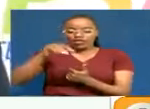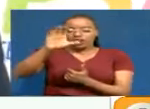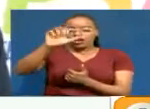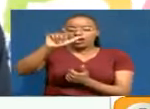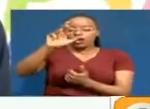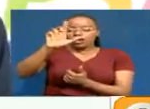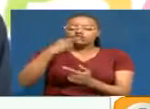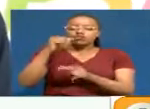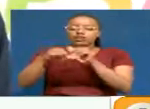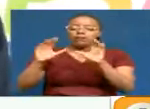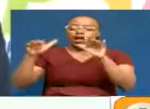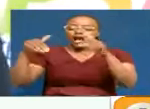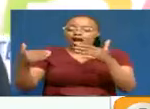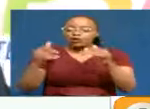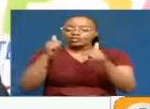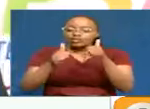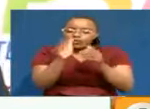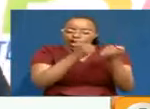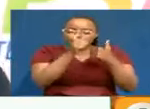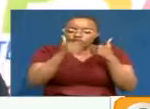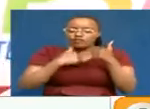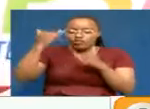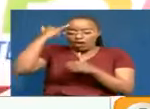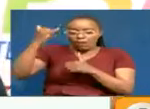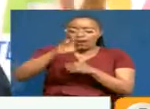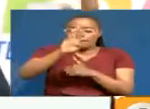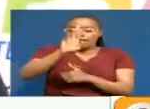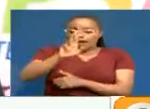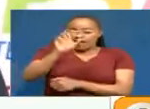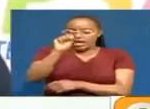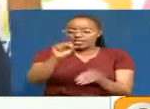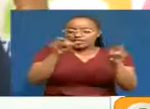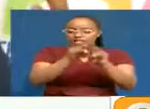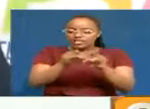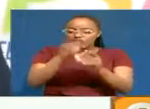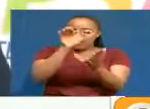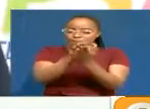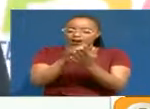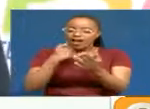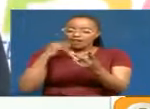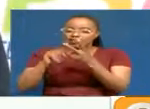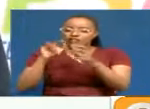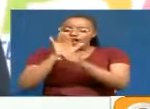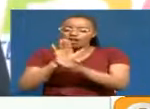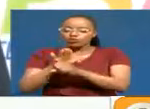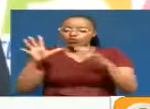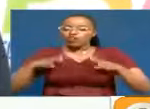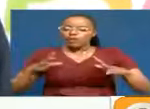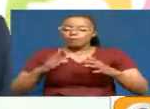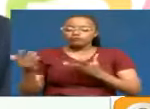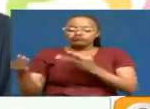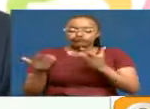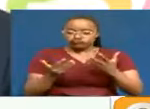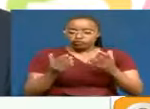a lot about the Companies Act and how long it took. You can imagine BRS is the same, there are banks, there are so many people you need to bring